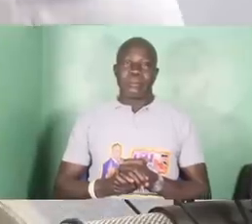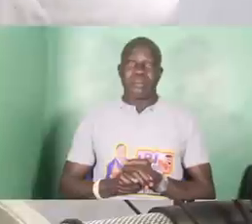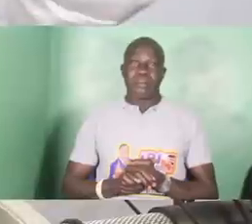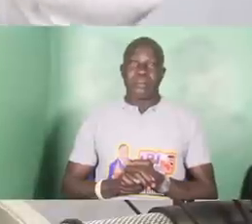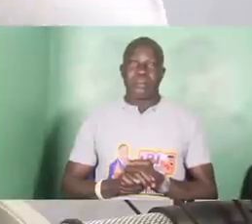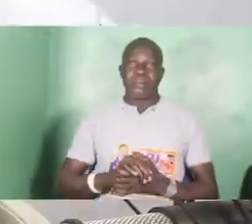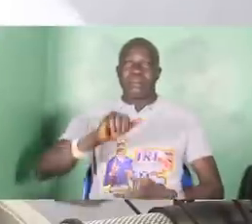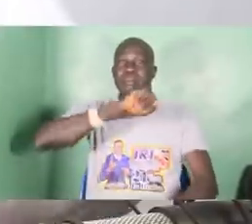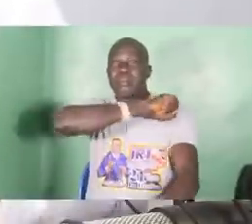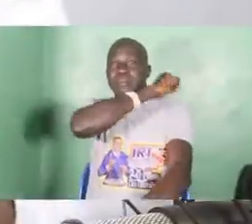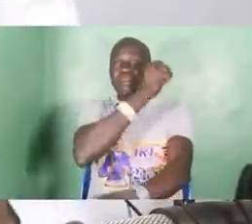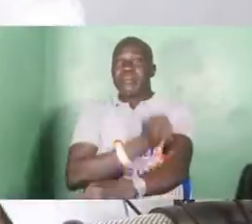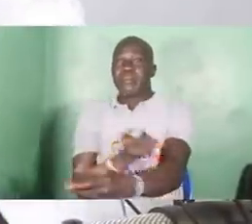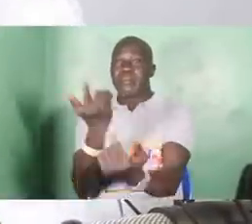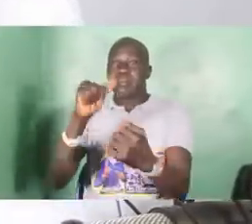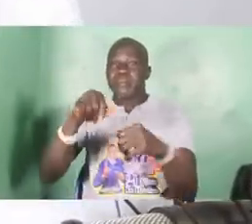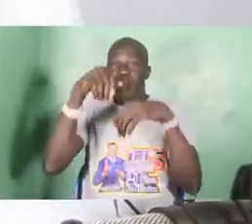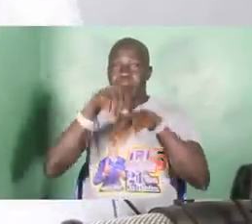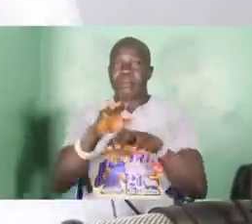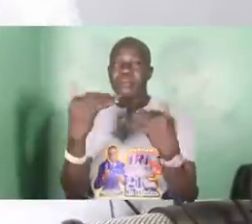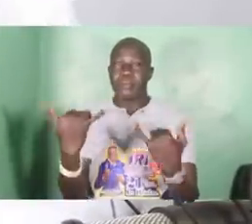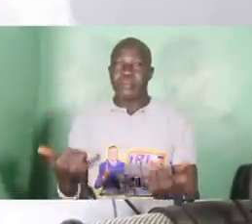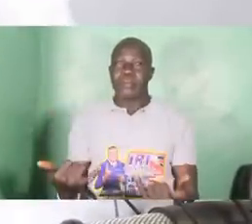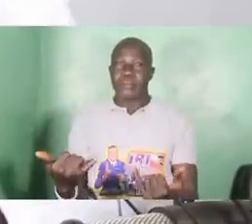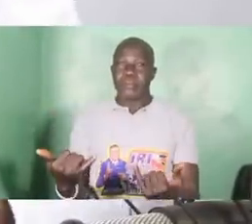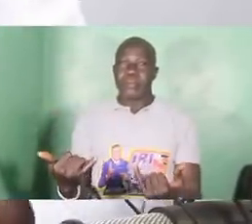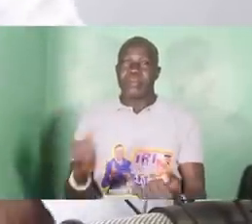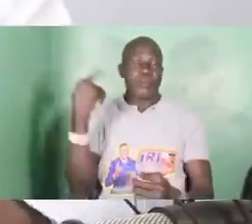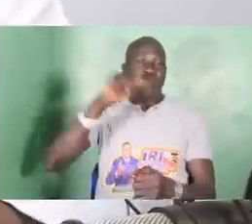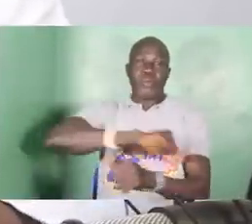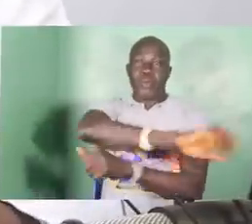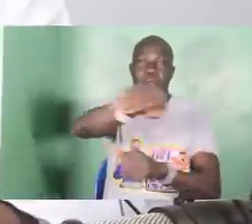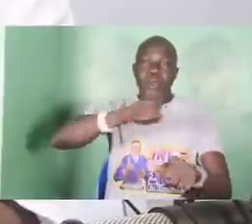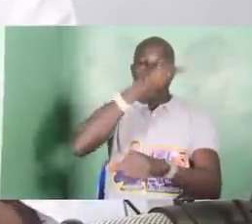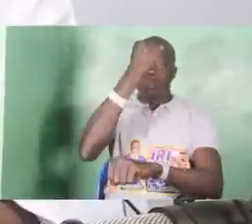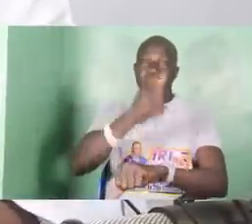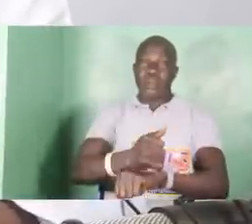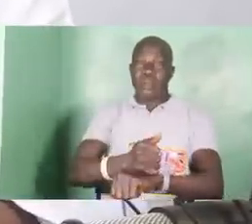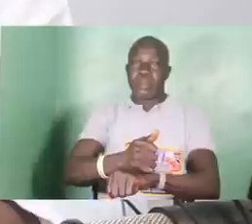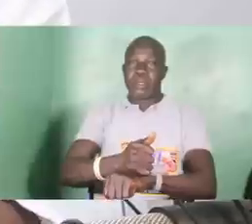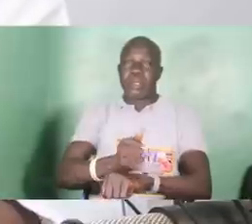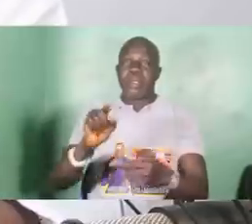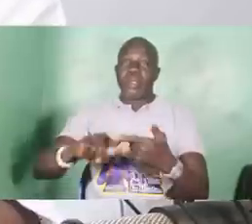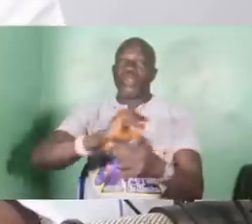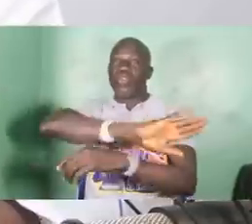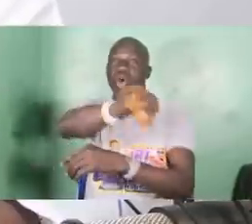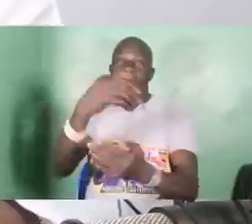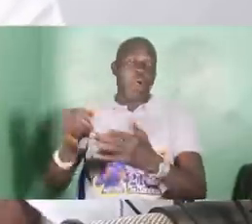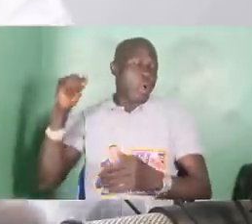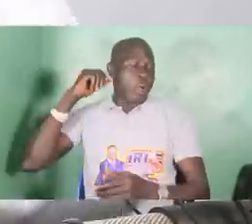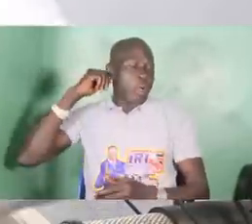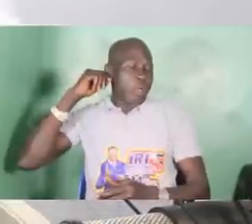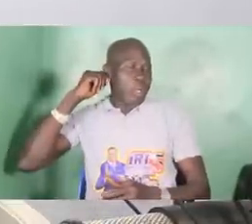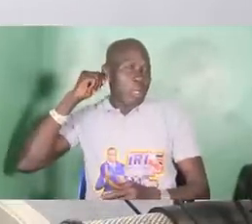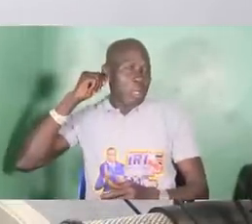eh asa jade bayi o authority release now lati ori pepe from the altar se ti gbogbo eniyan